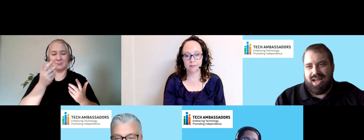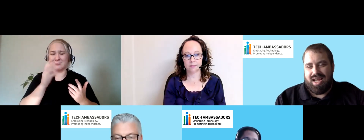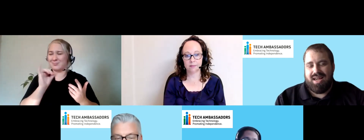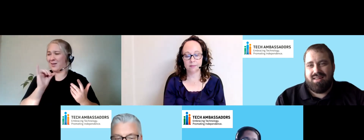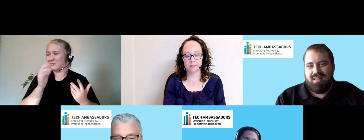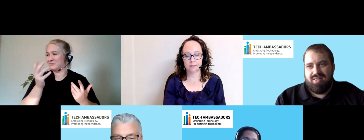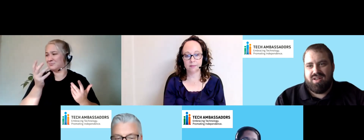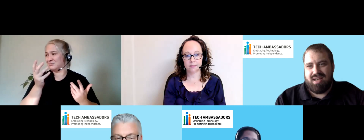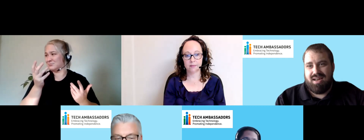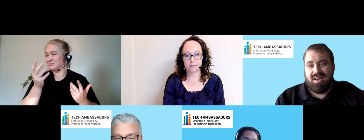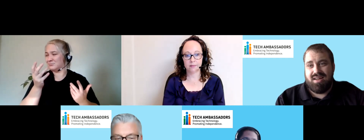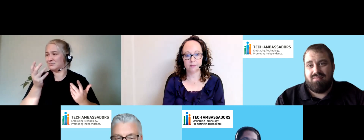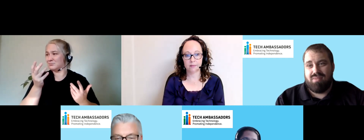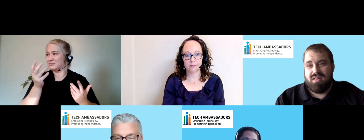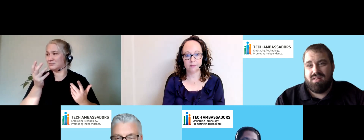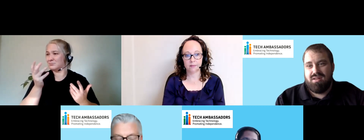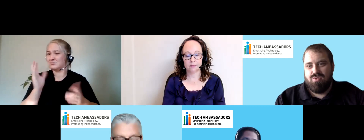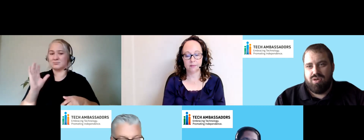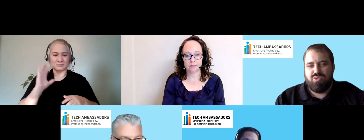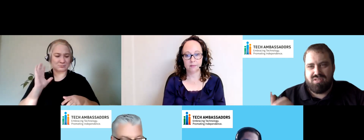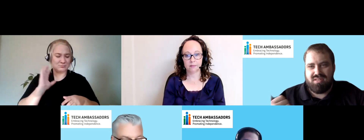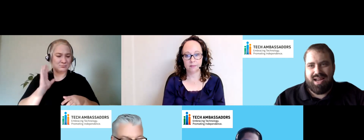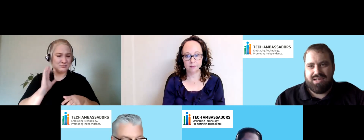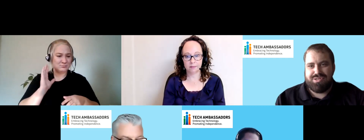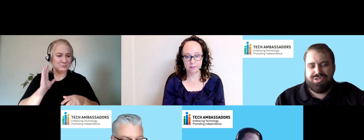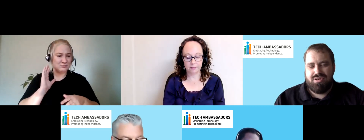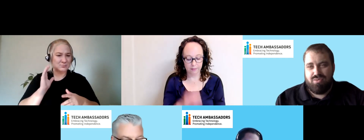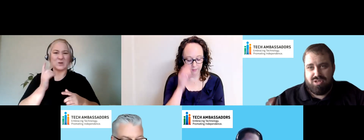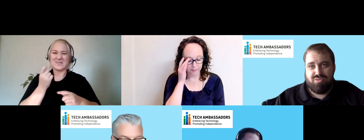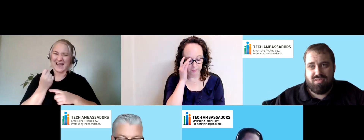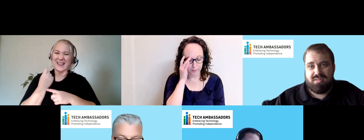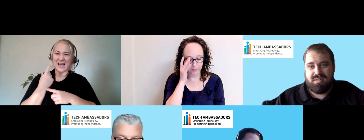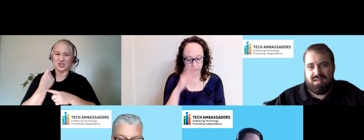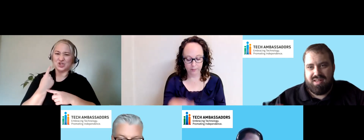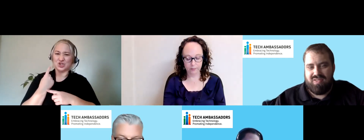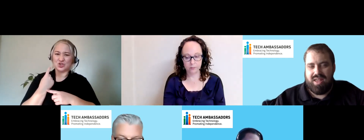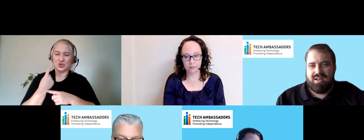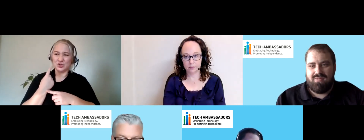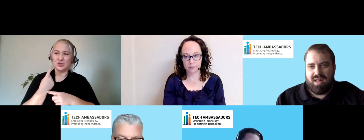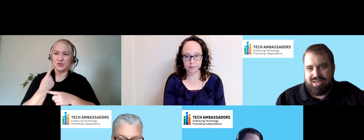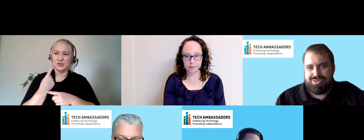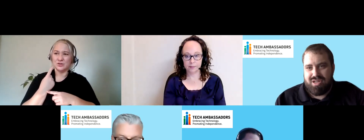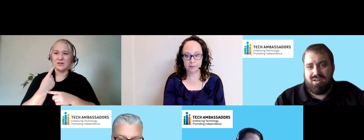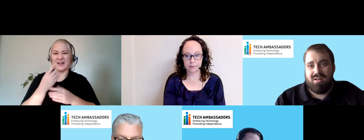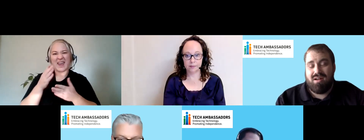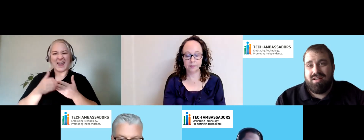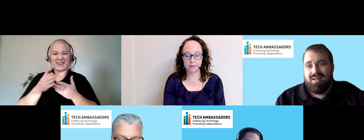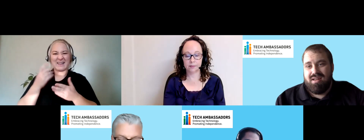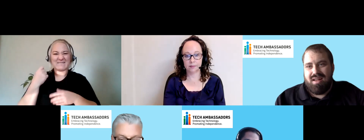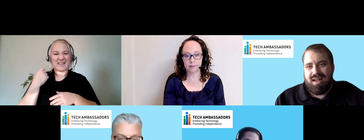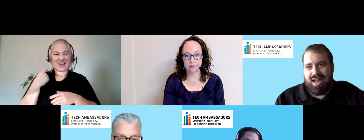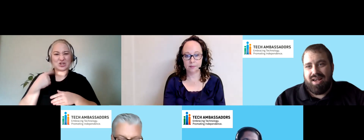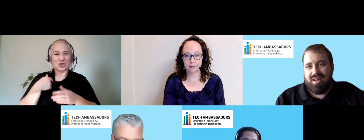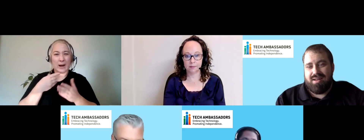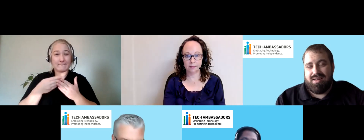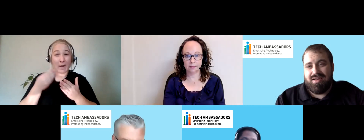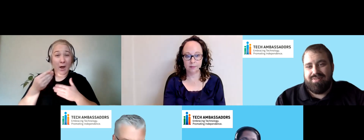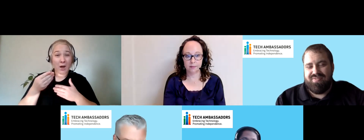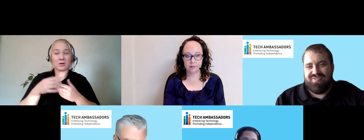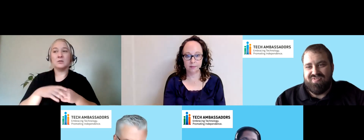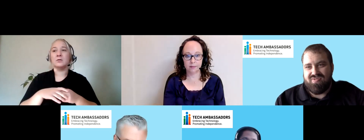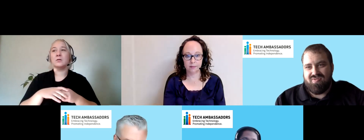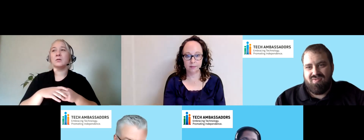like at the time, which was at the end of last year,